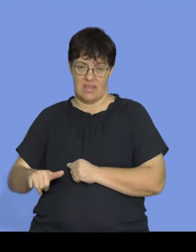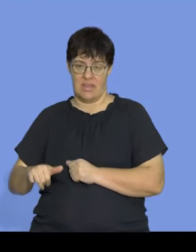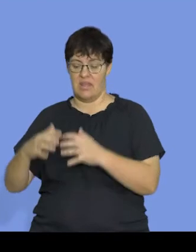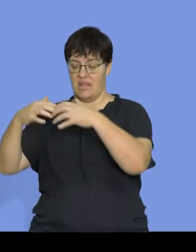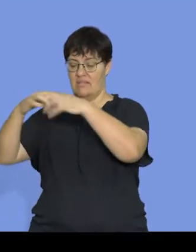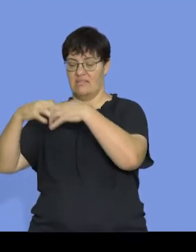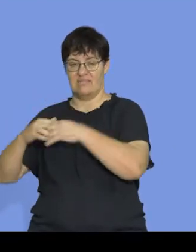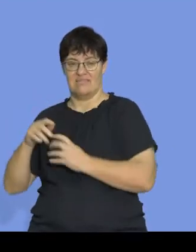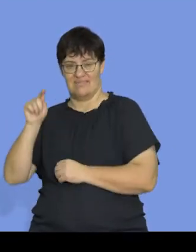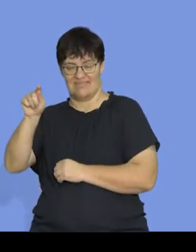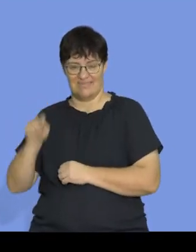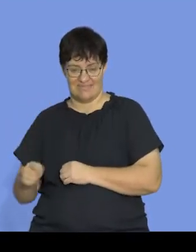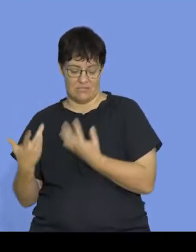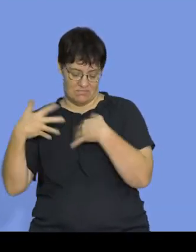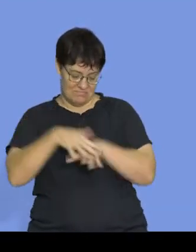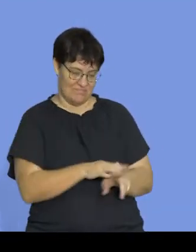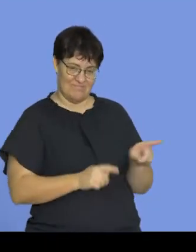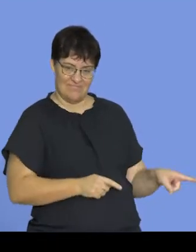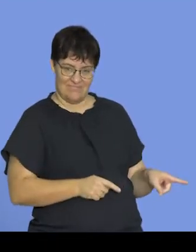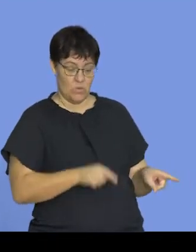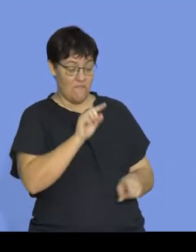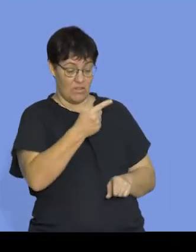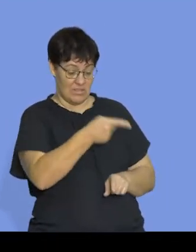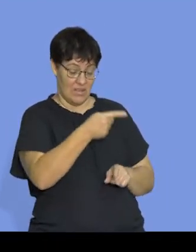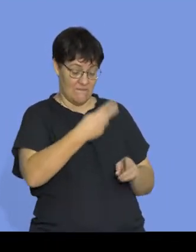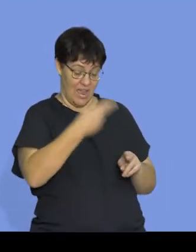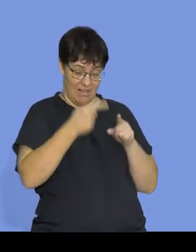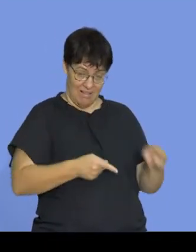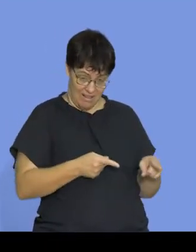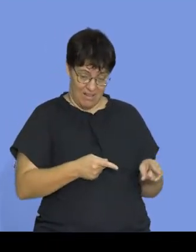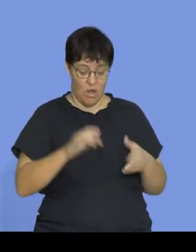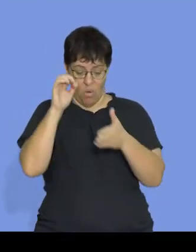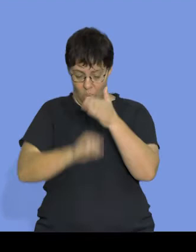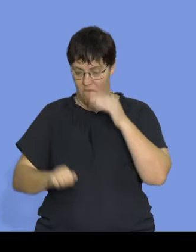less the enthalpy of reactants. So any change